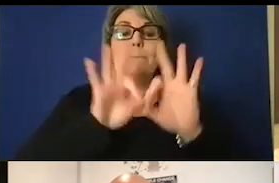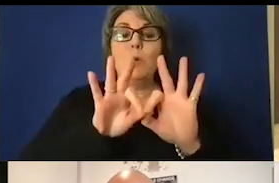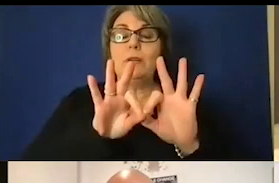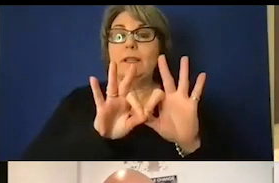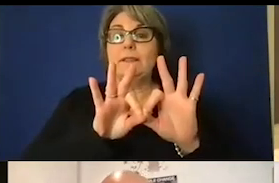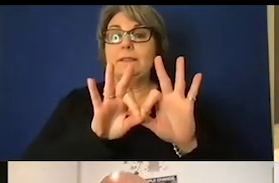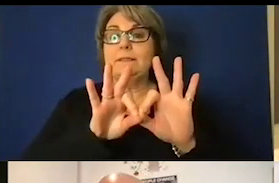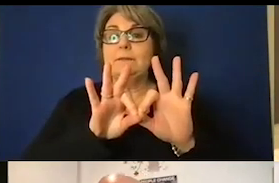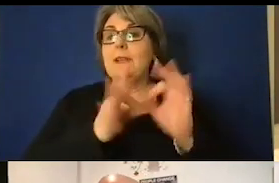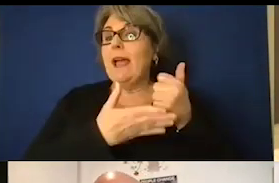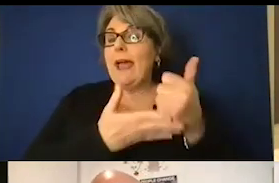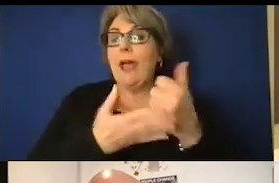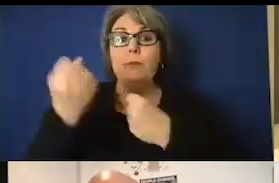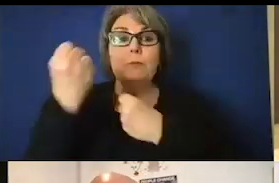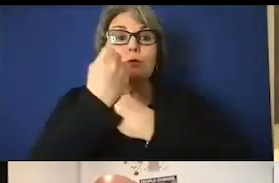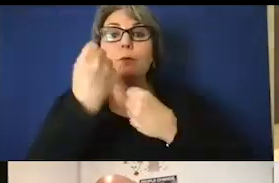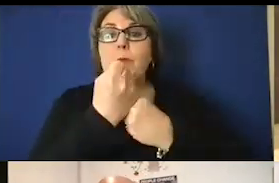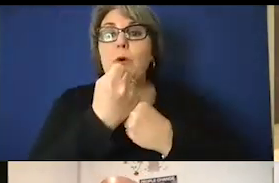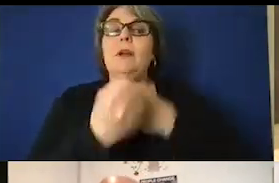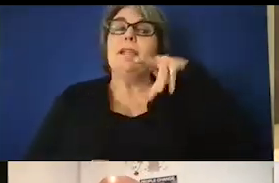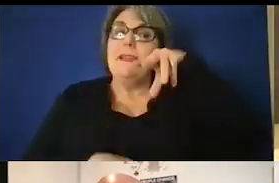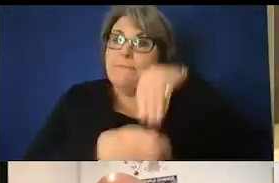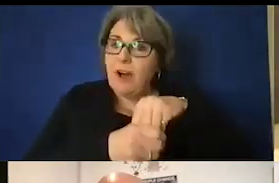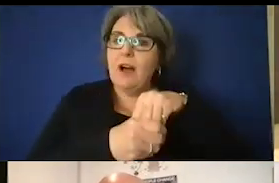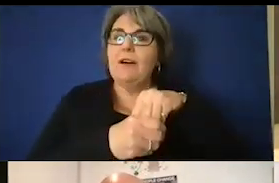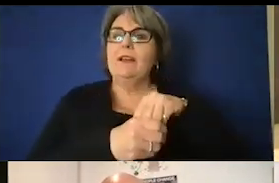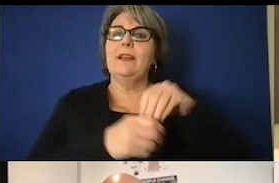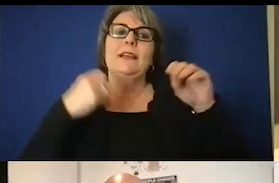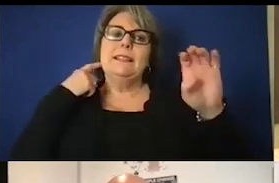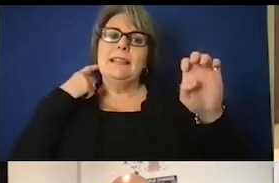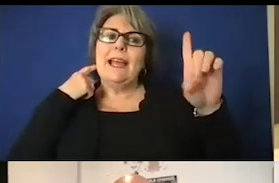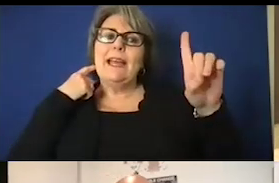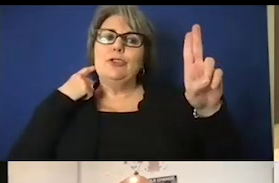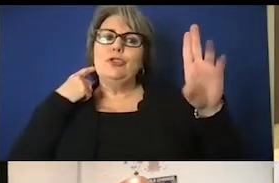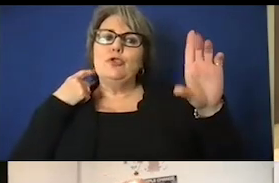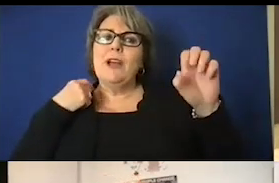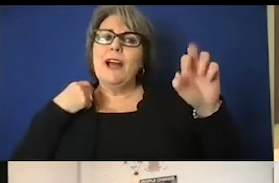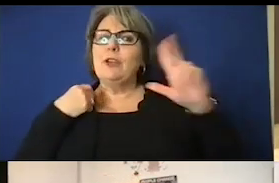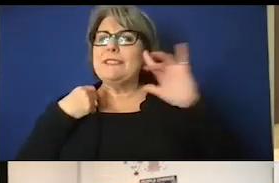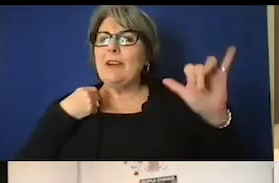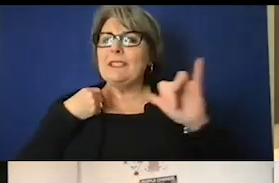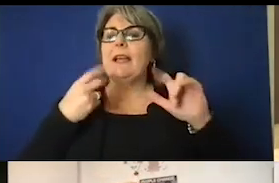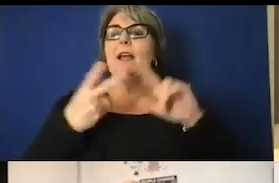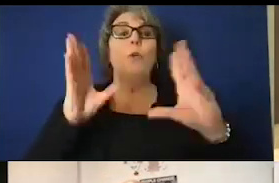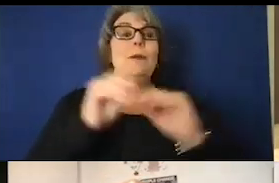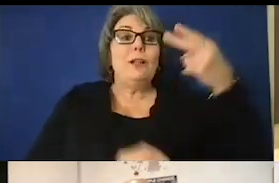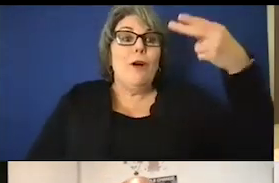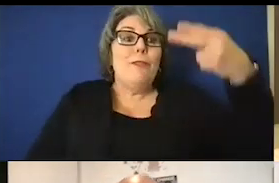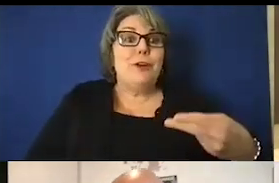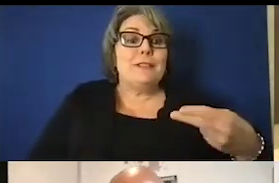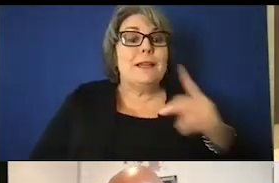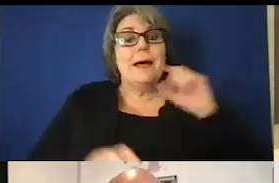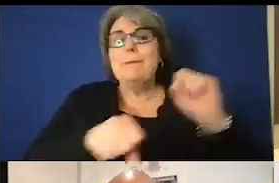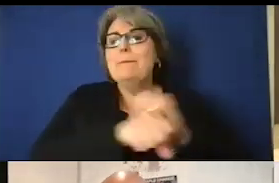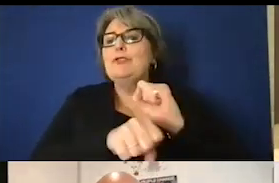You want to know how you can support. Get into EduColor. Get into our learning network. We meet on Thursdays. But seriously, we're